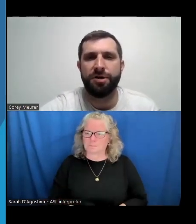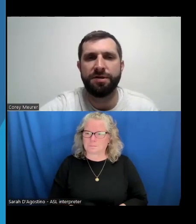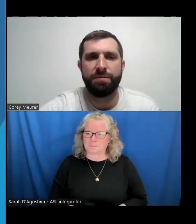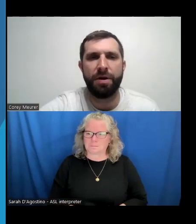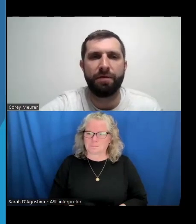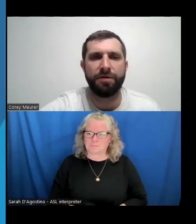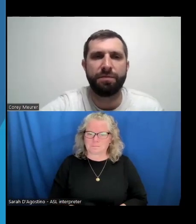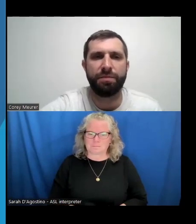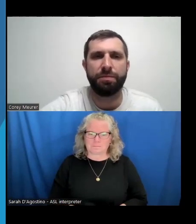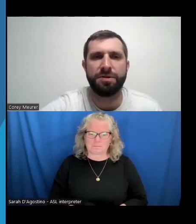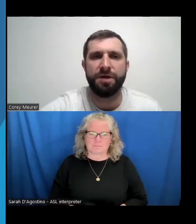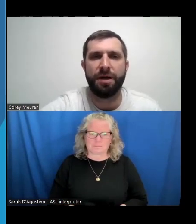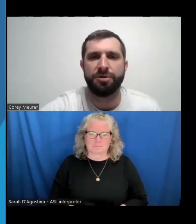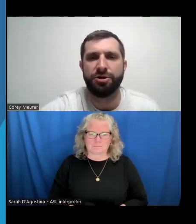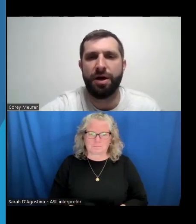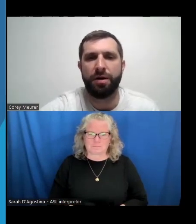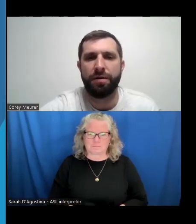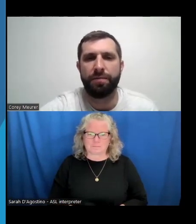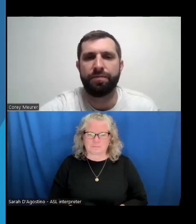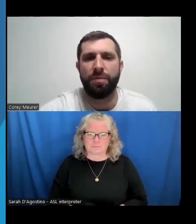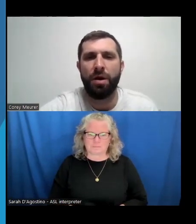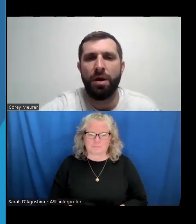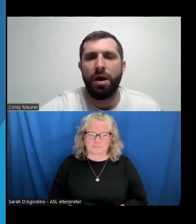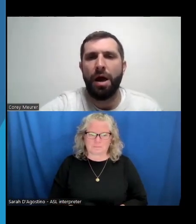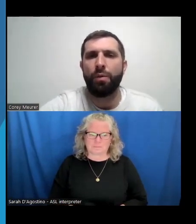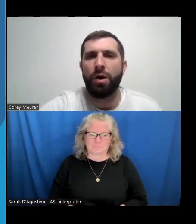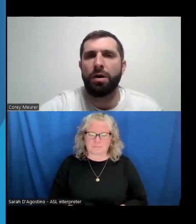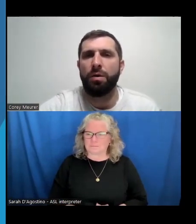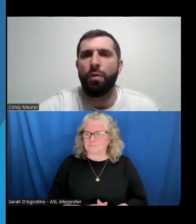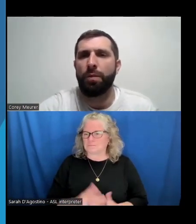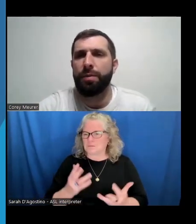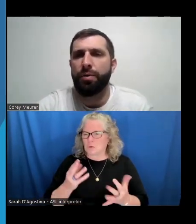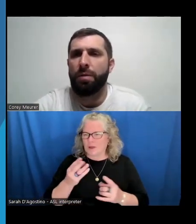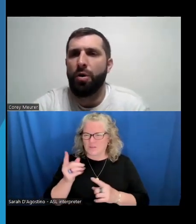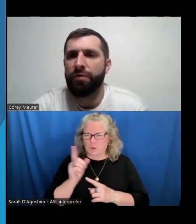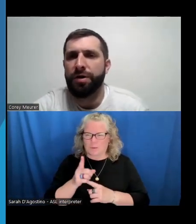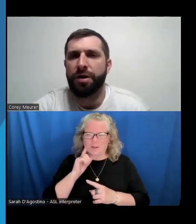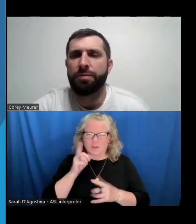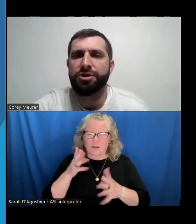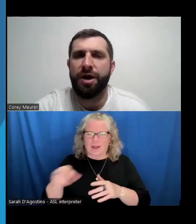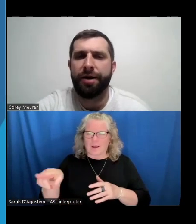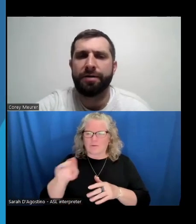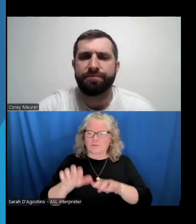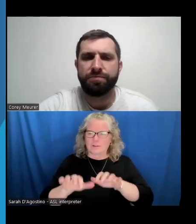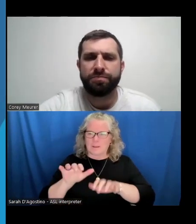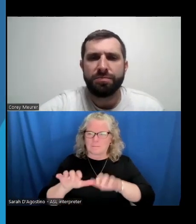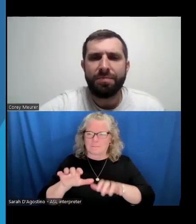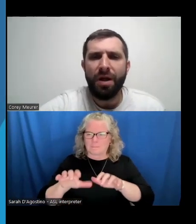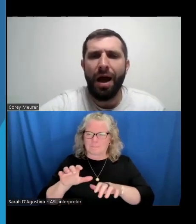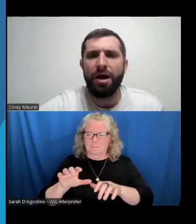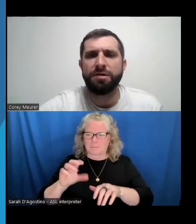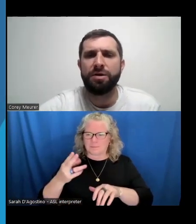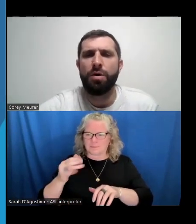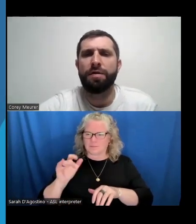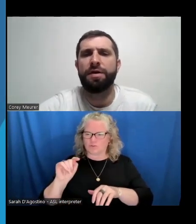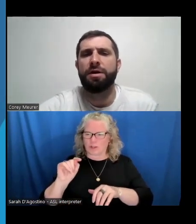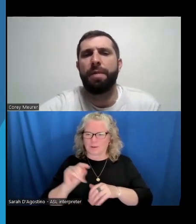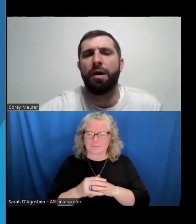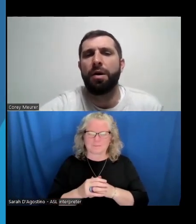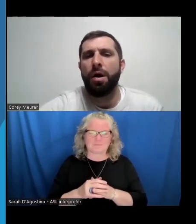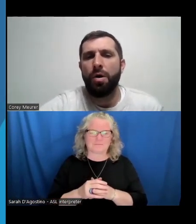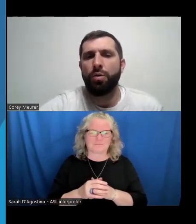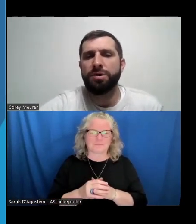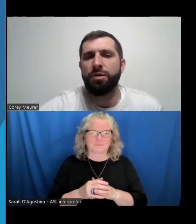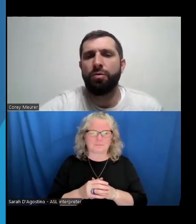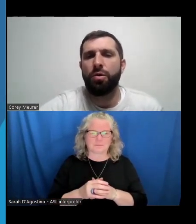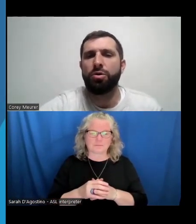I'll give it just a minute for some people to type and share. And while people hopefully are going to be sharing, I also want to think